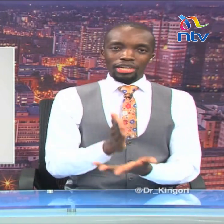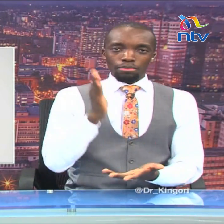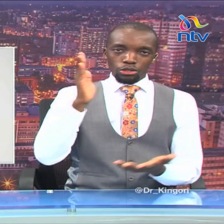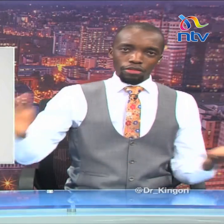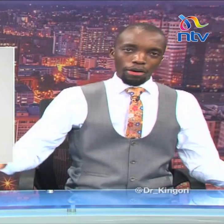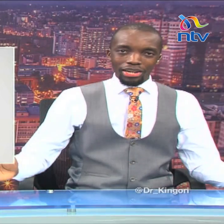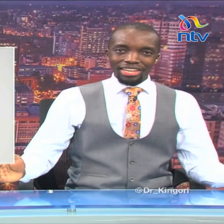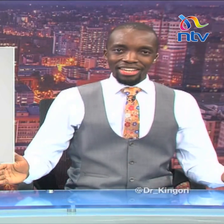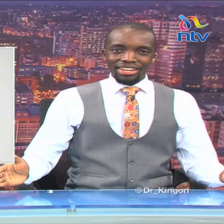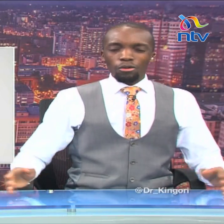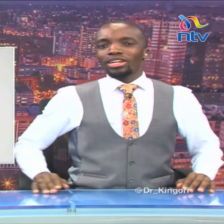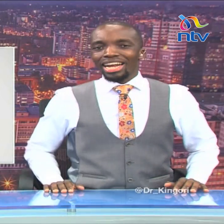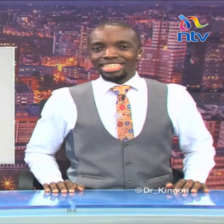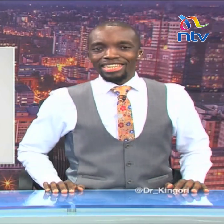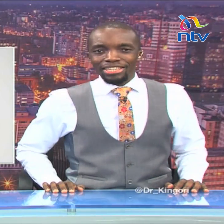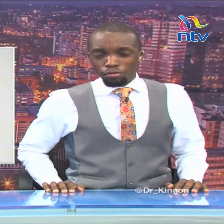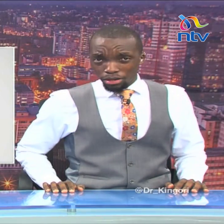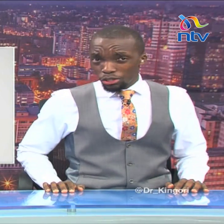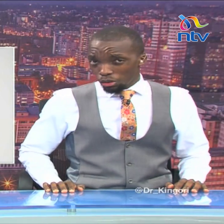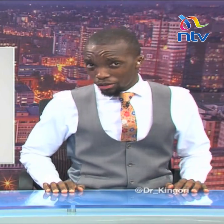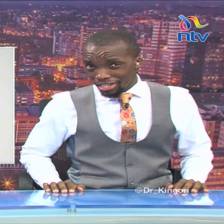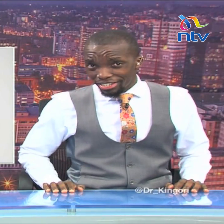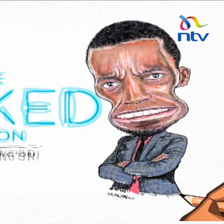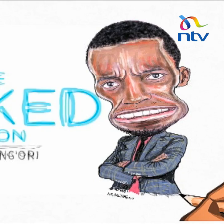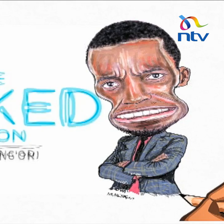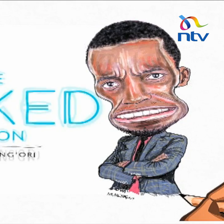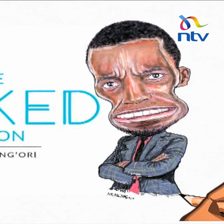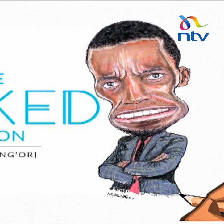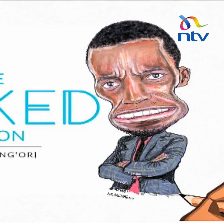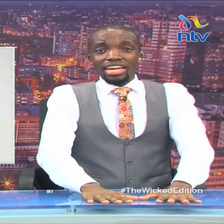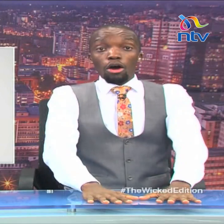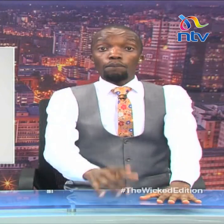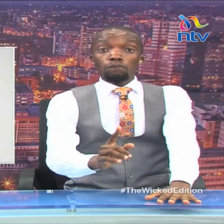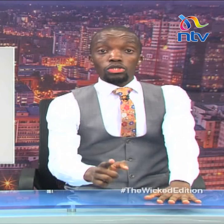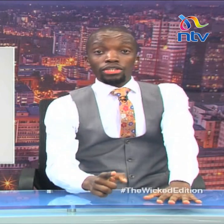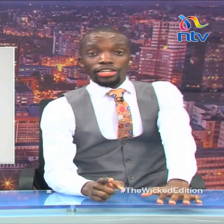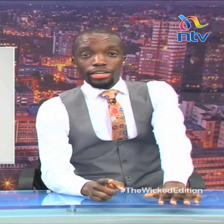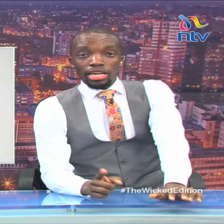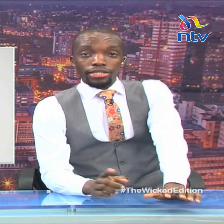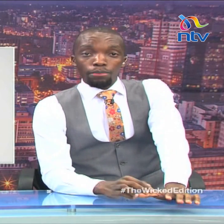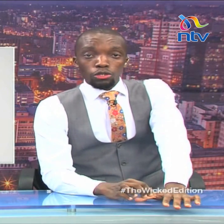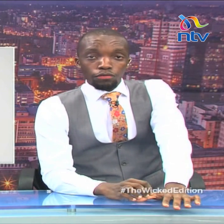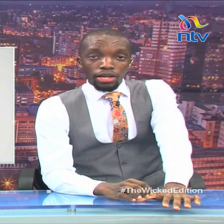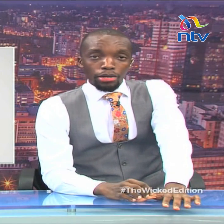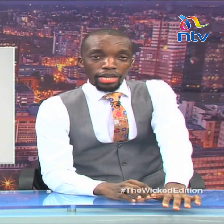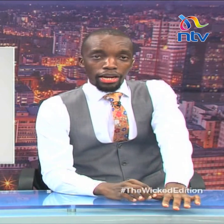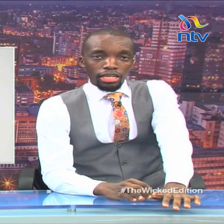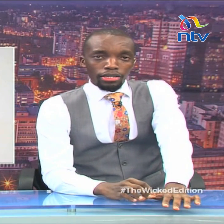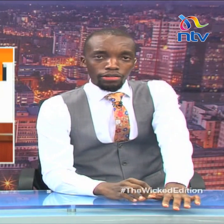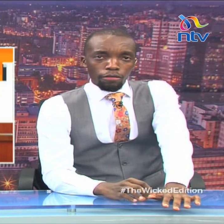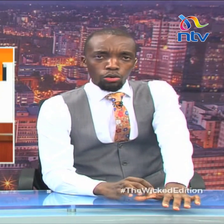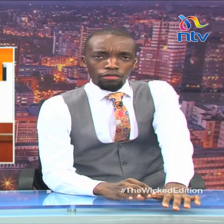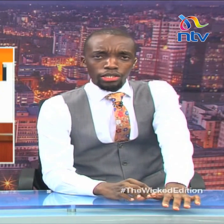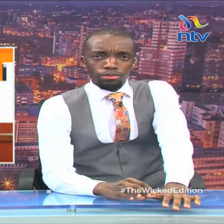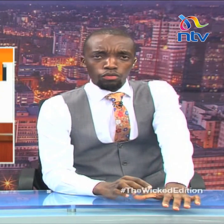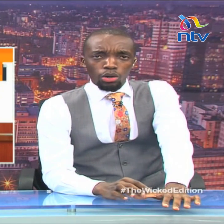for the shortcomings of the family. What a classic case of admission of guilt. Now, most recently, a senior police officer made headlines